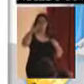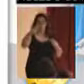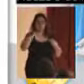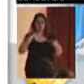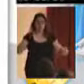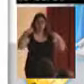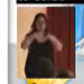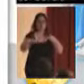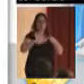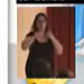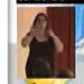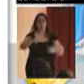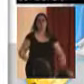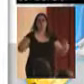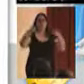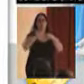the